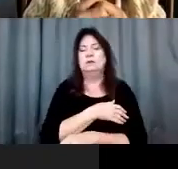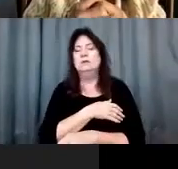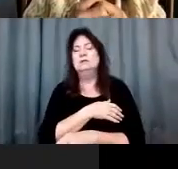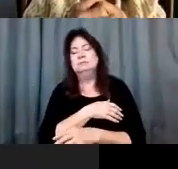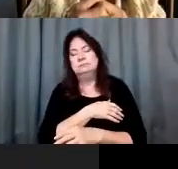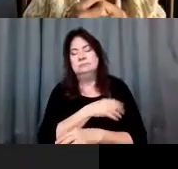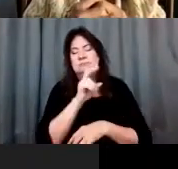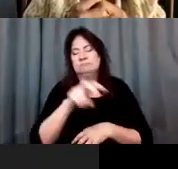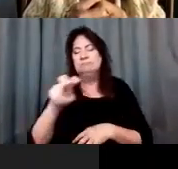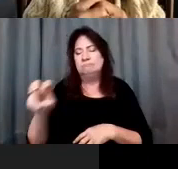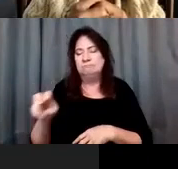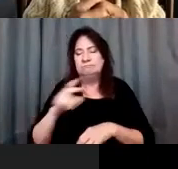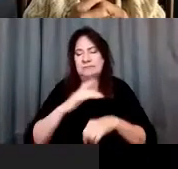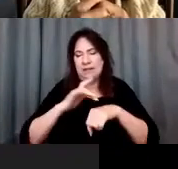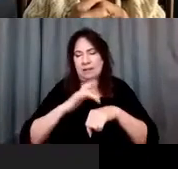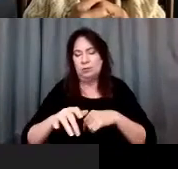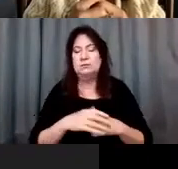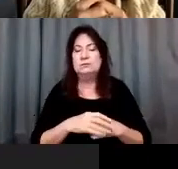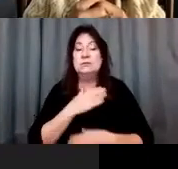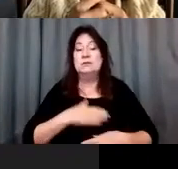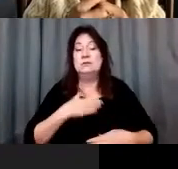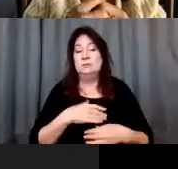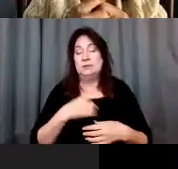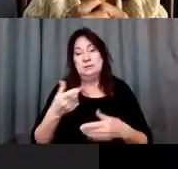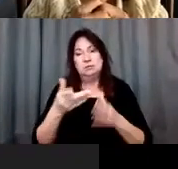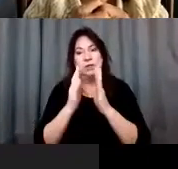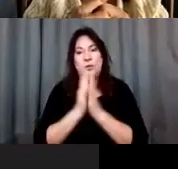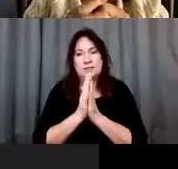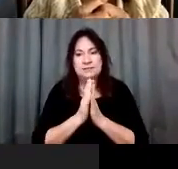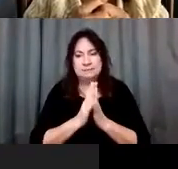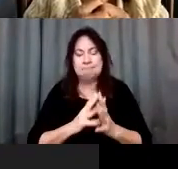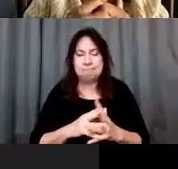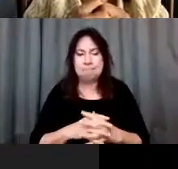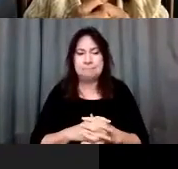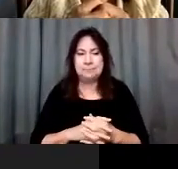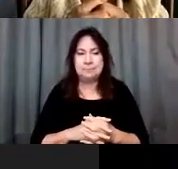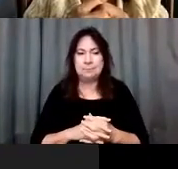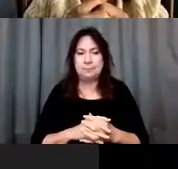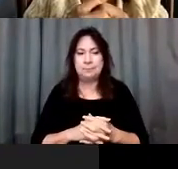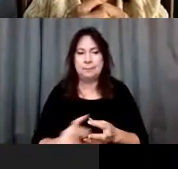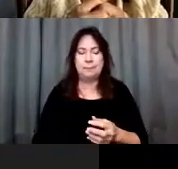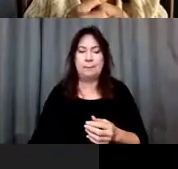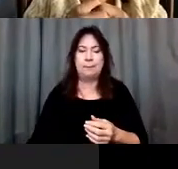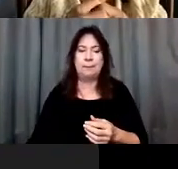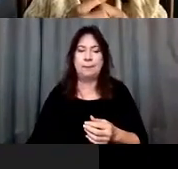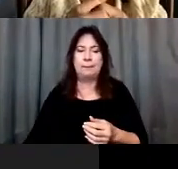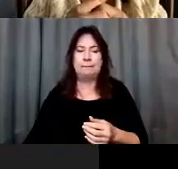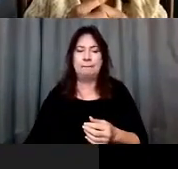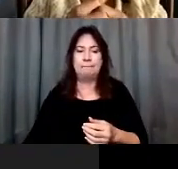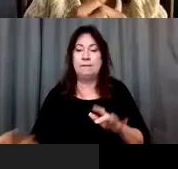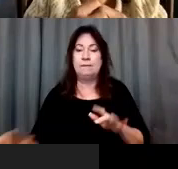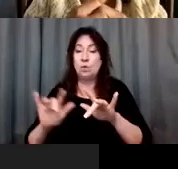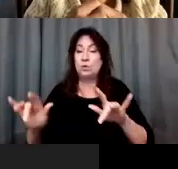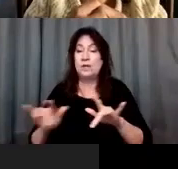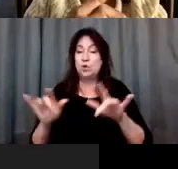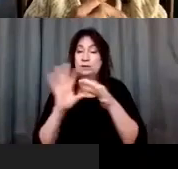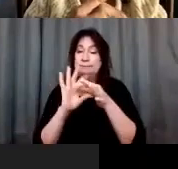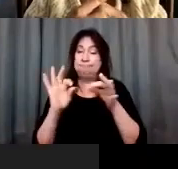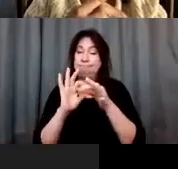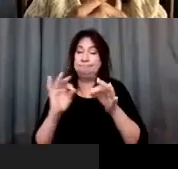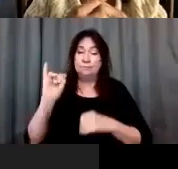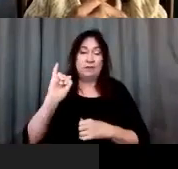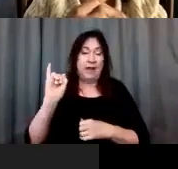So by all means, please make your requests. There is recorded narration for